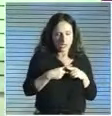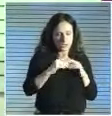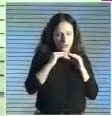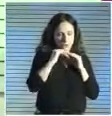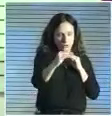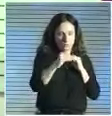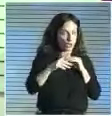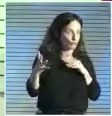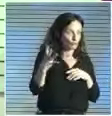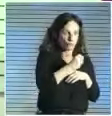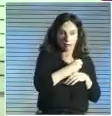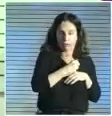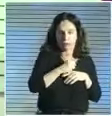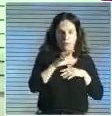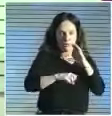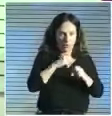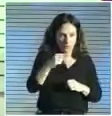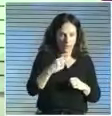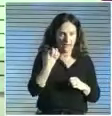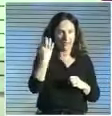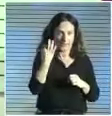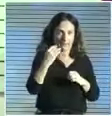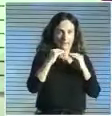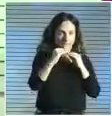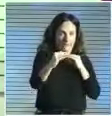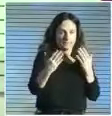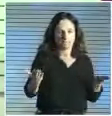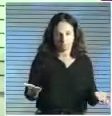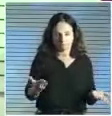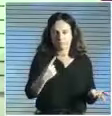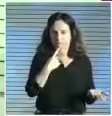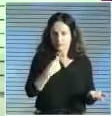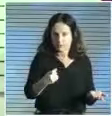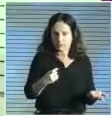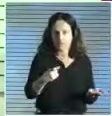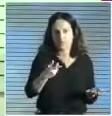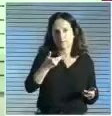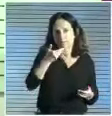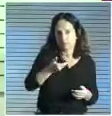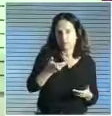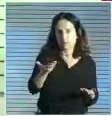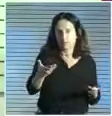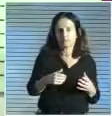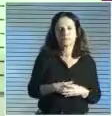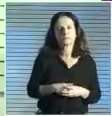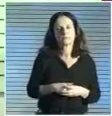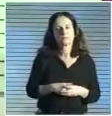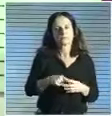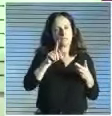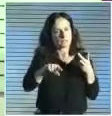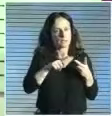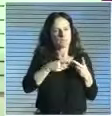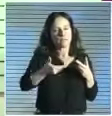and celebrate that and recognize that, so that incentive is there? So part of it is really understanding what the challenges are